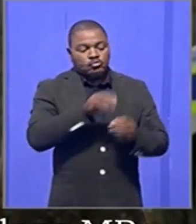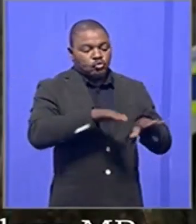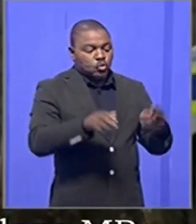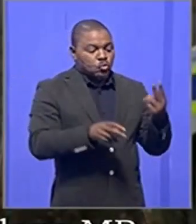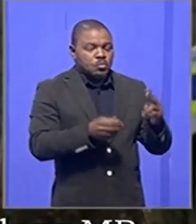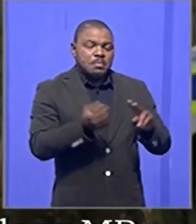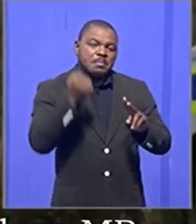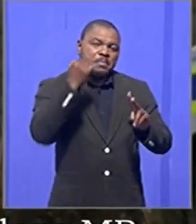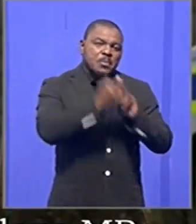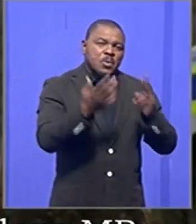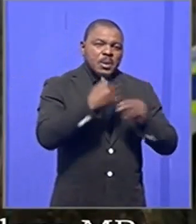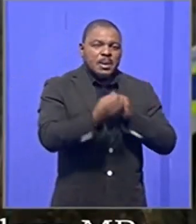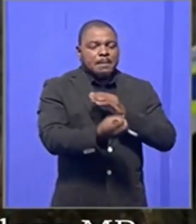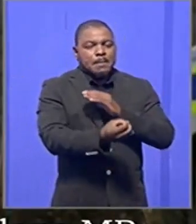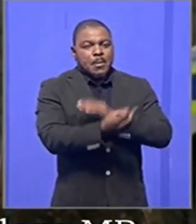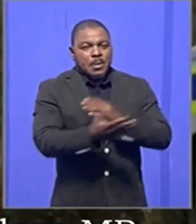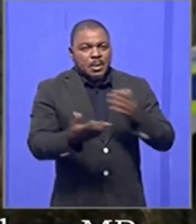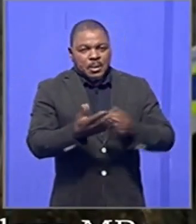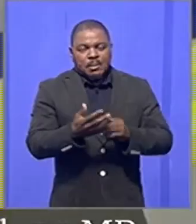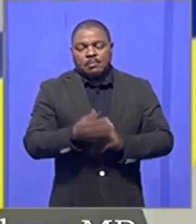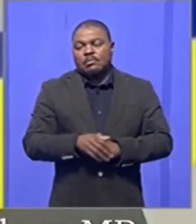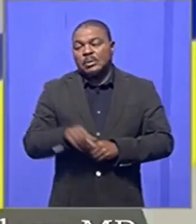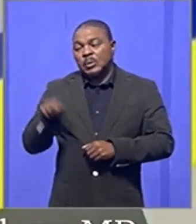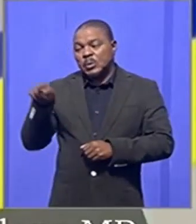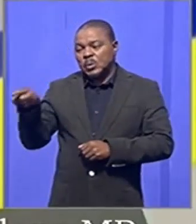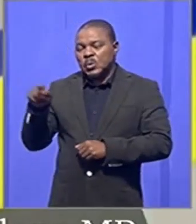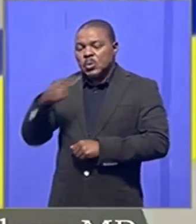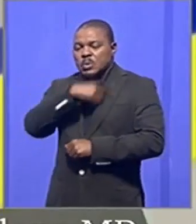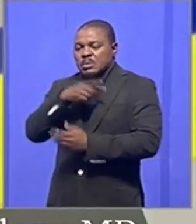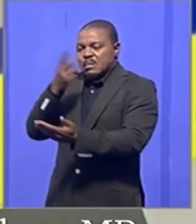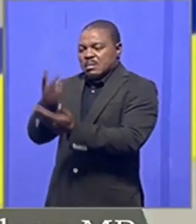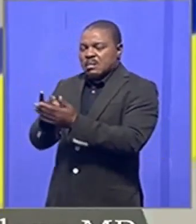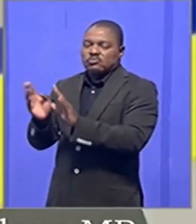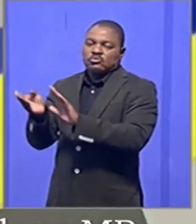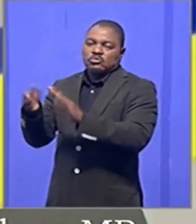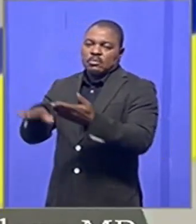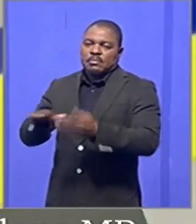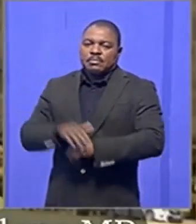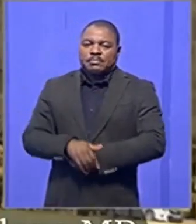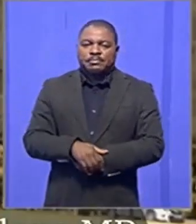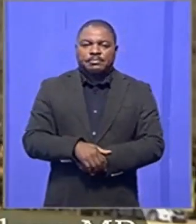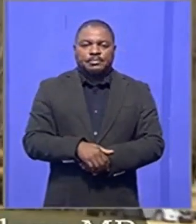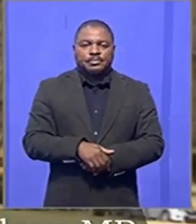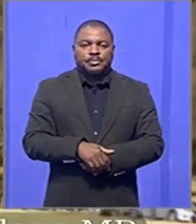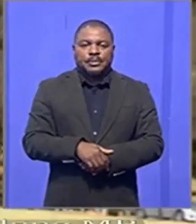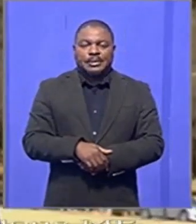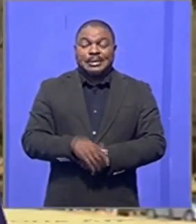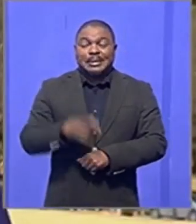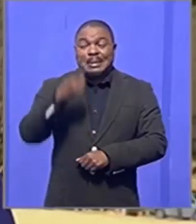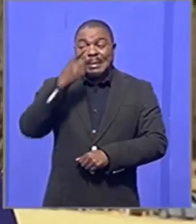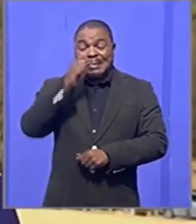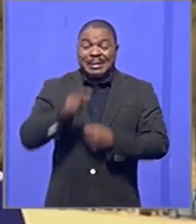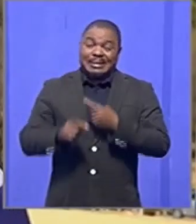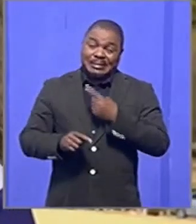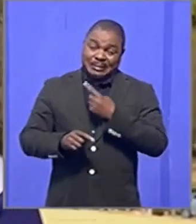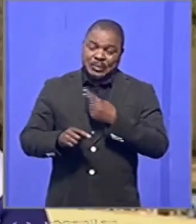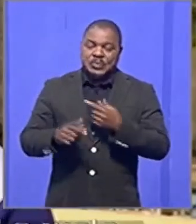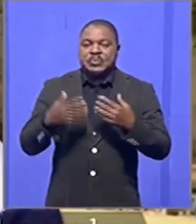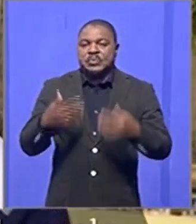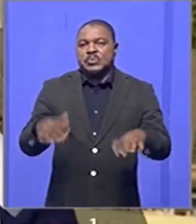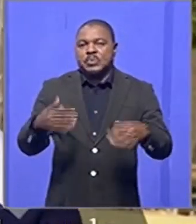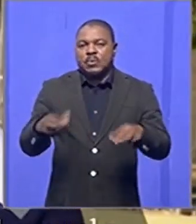Pinar Mbombela o hlokofaletše bookelong ka provinseng ya Mpumalanga. He is the man that was really